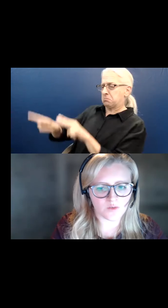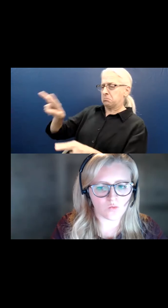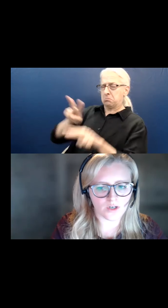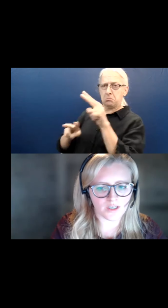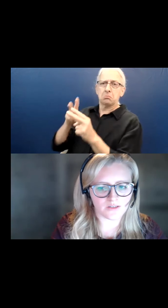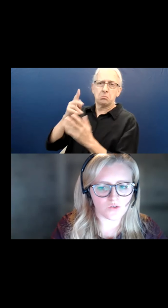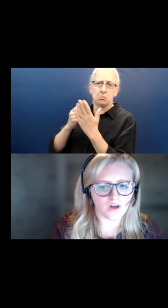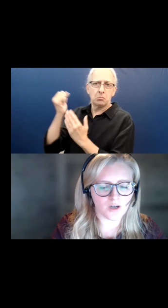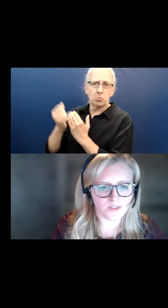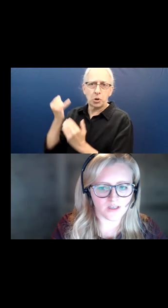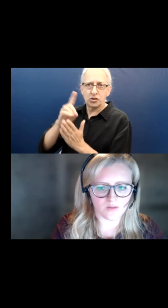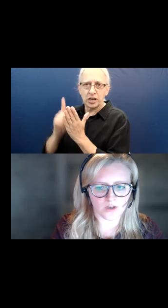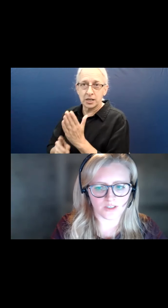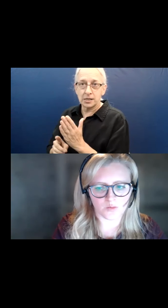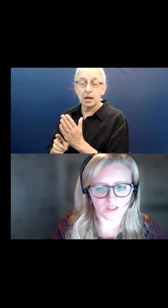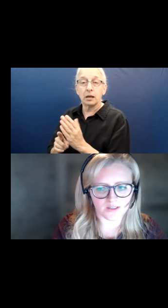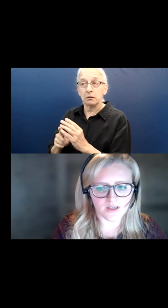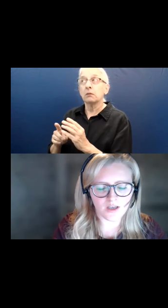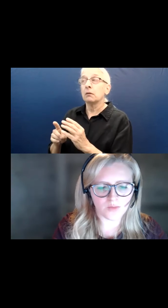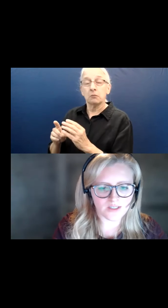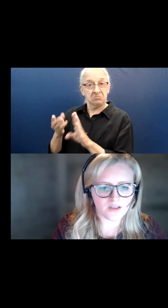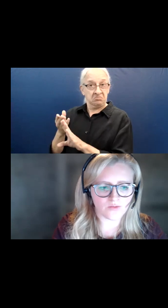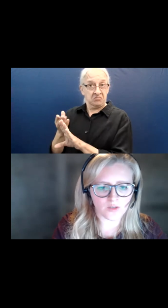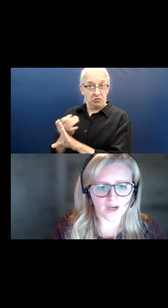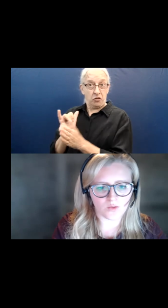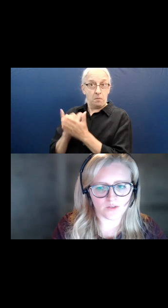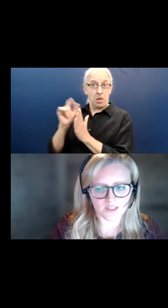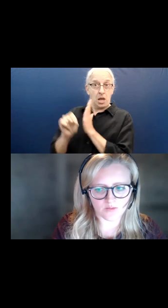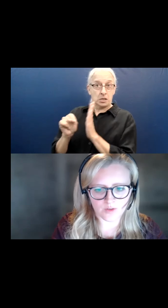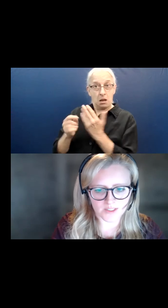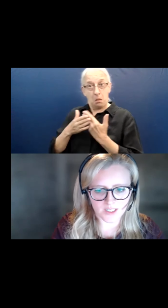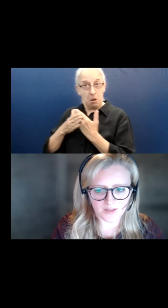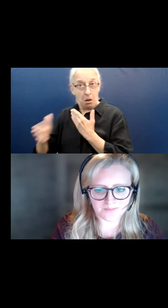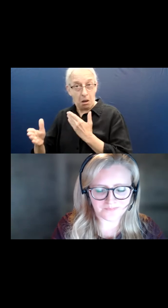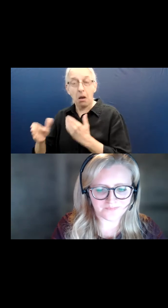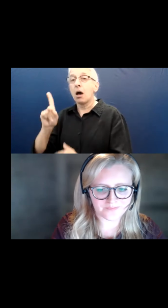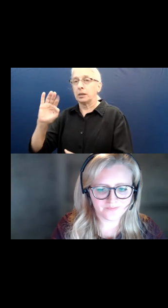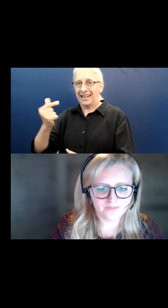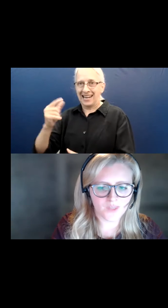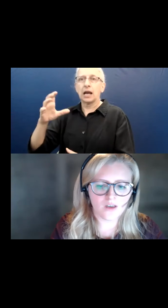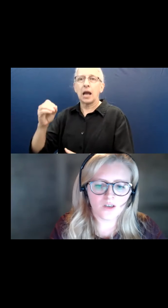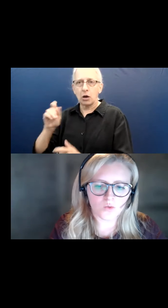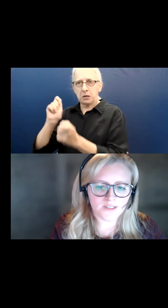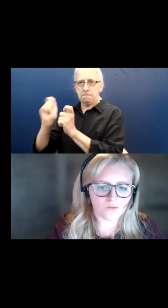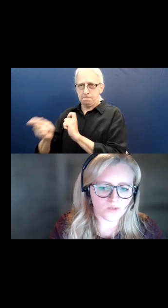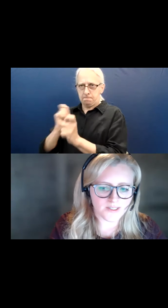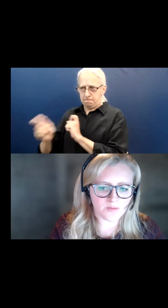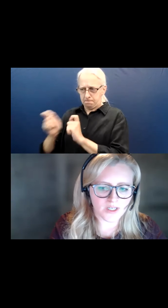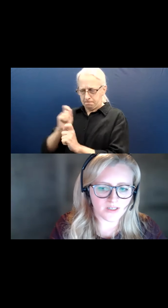County has been working to update the project plans based on the feedback we received from the city.